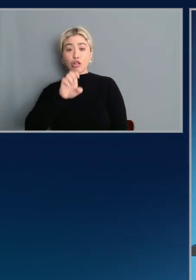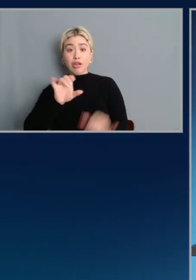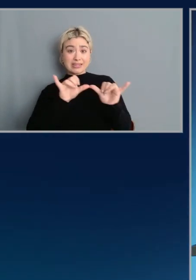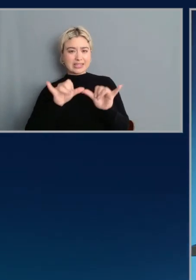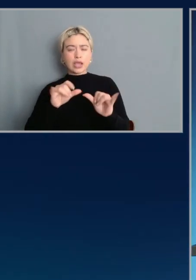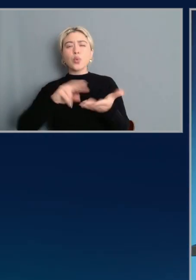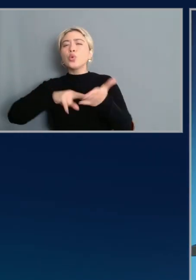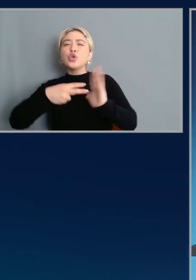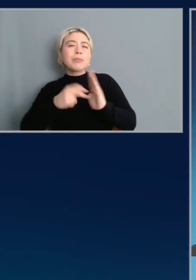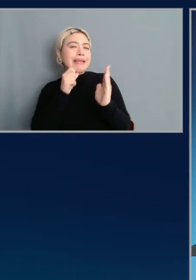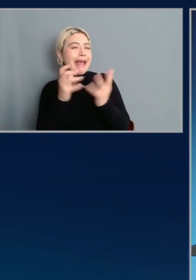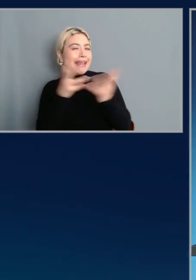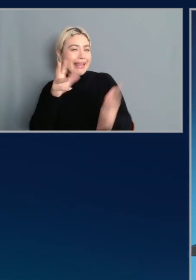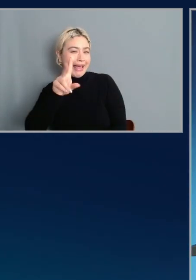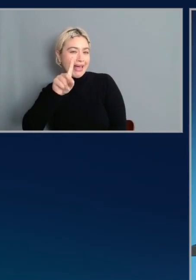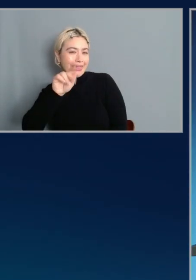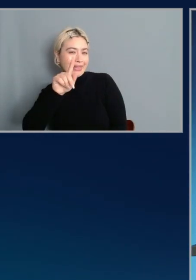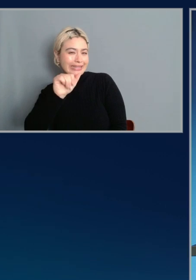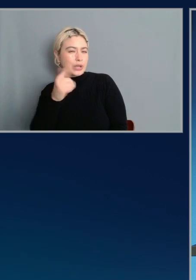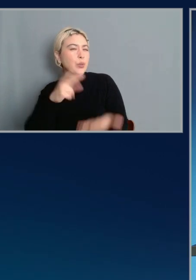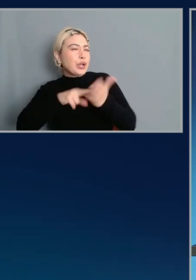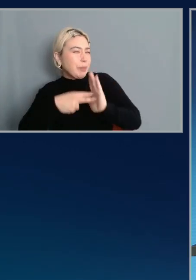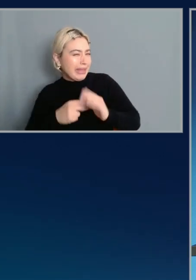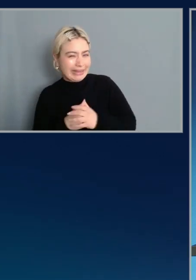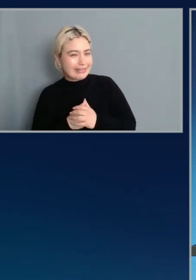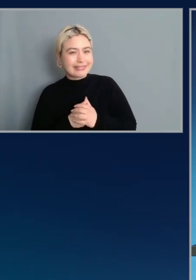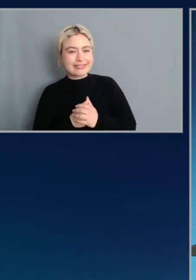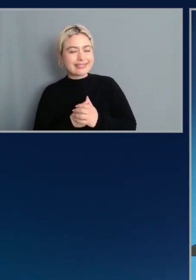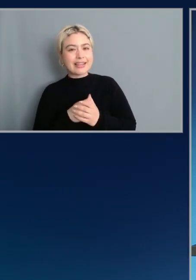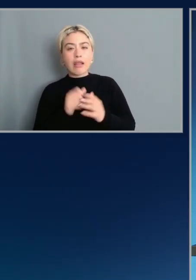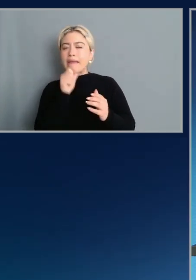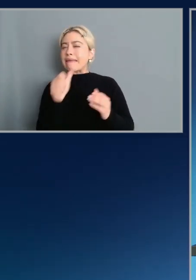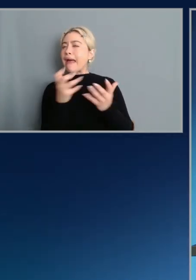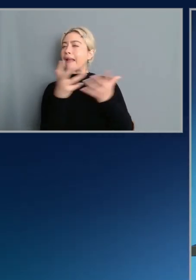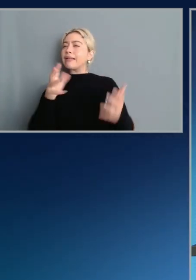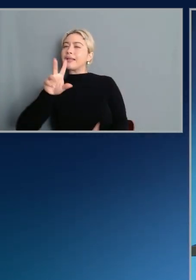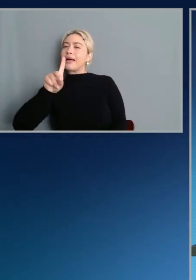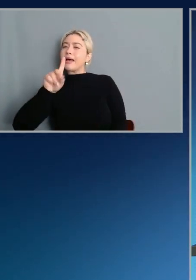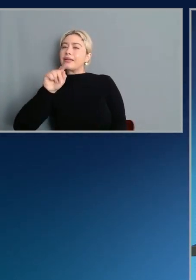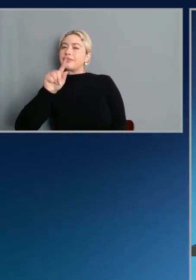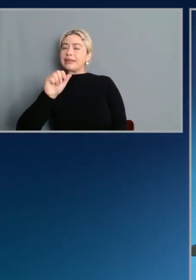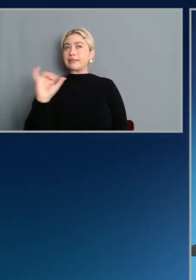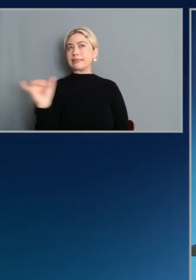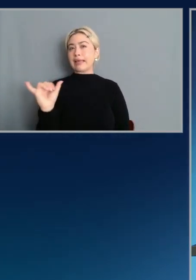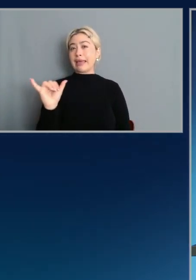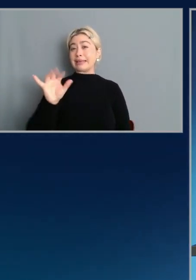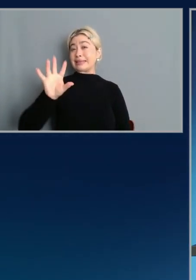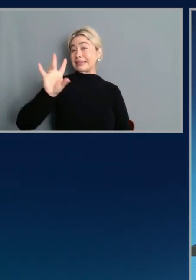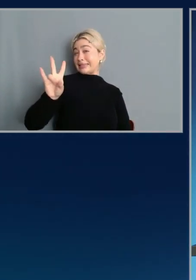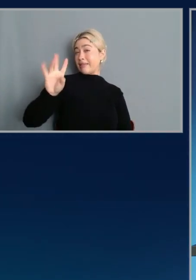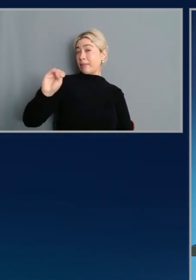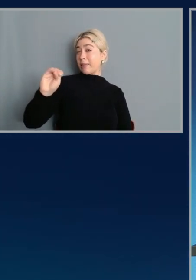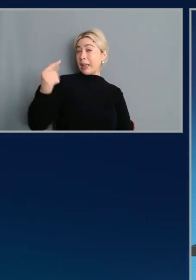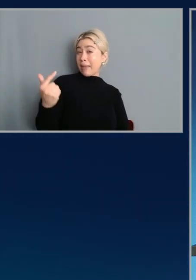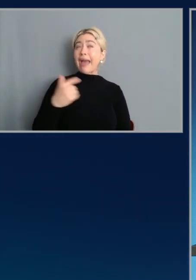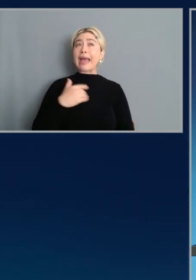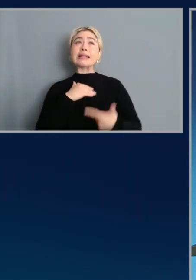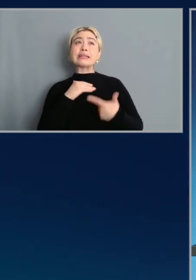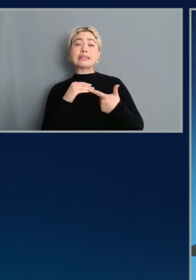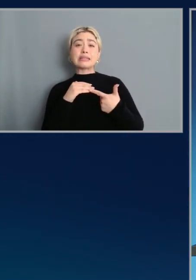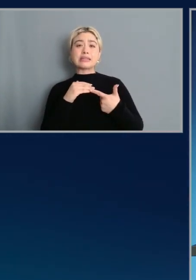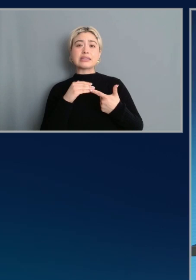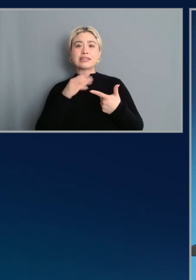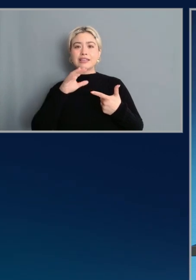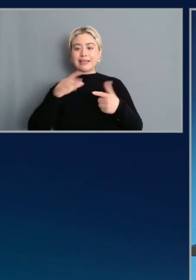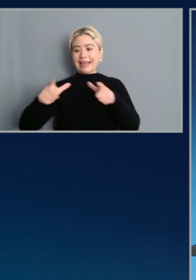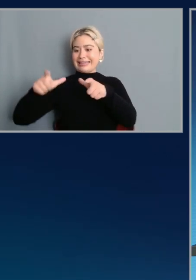data, what does that actually mean? What does it mean? What is it? What's not a lot of data? Is that like 7 megabytes of data? Is that a floppy disk's